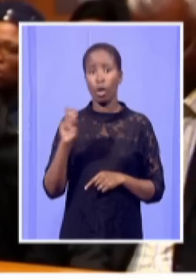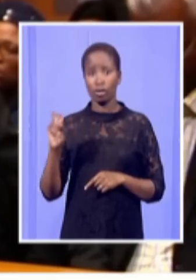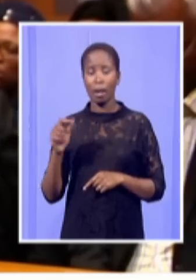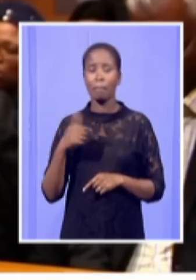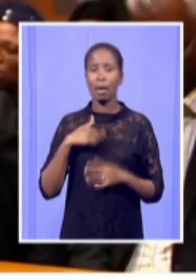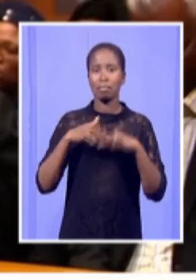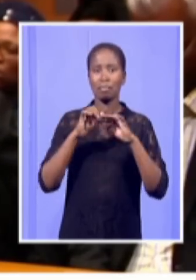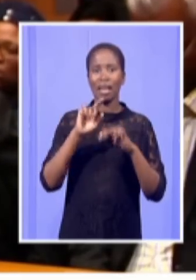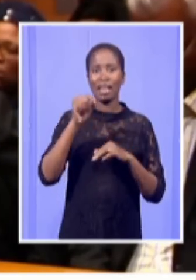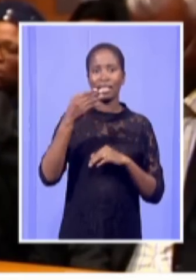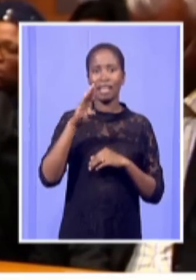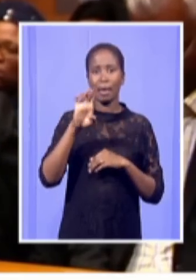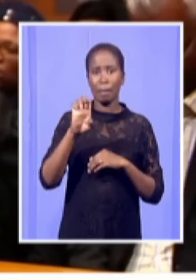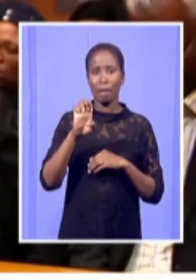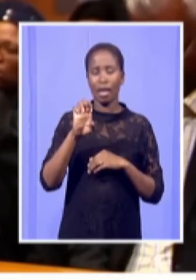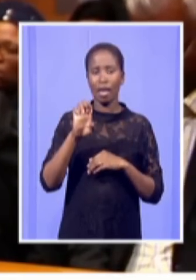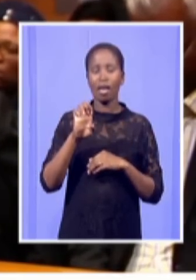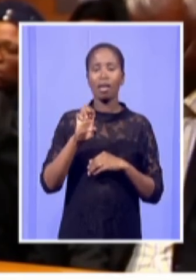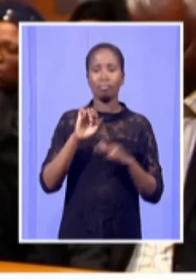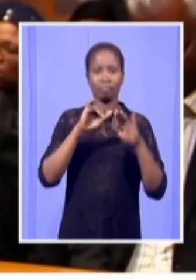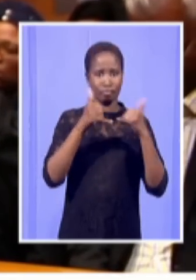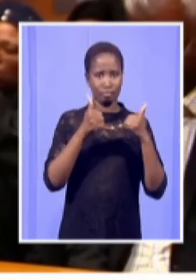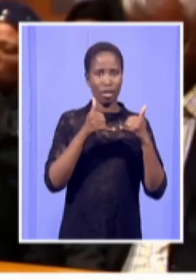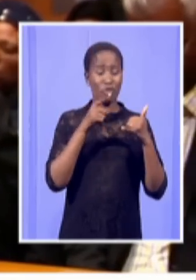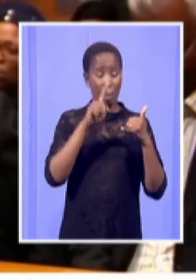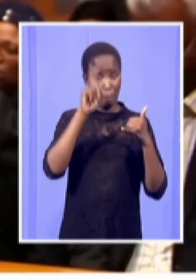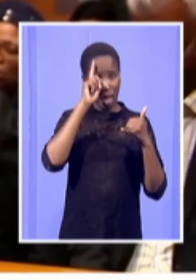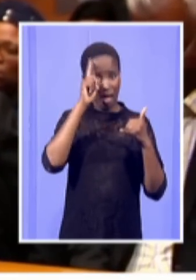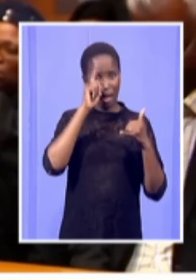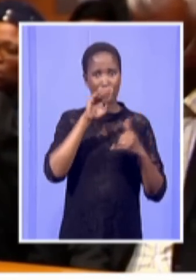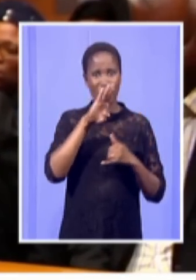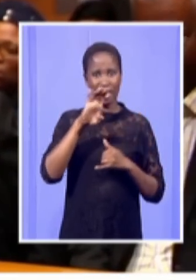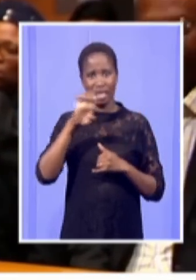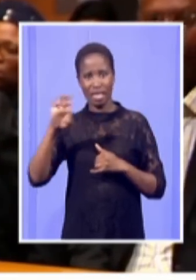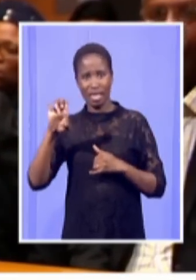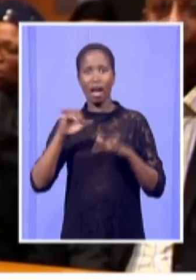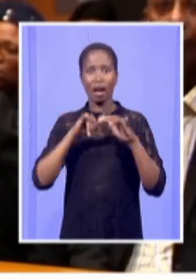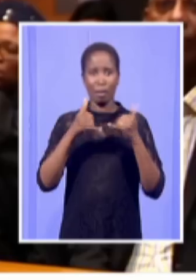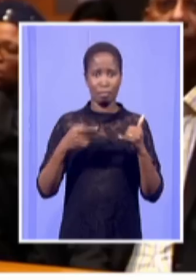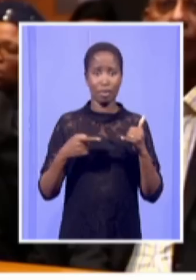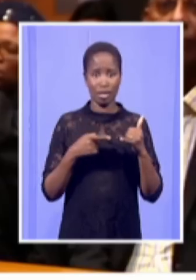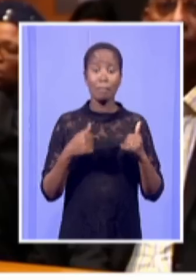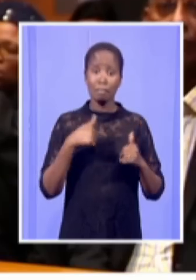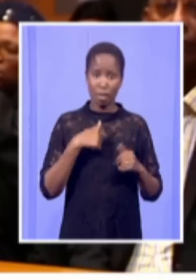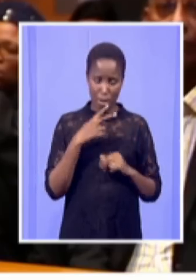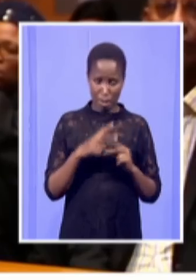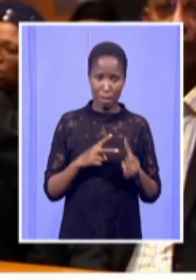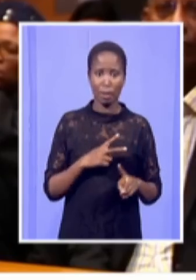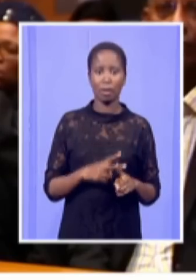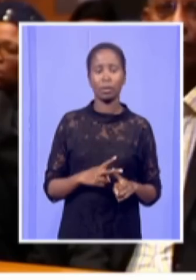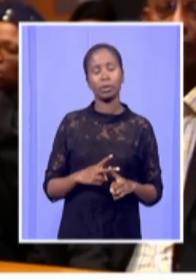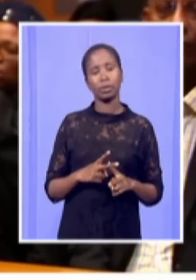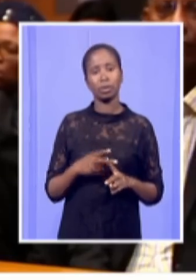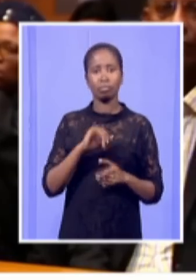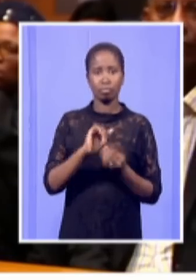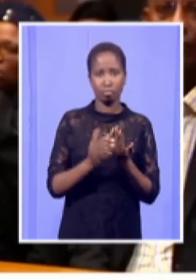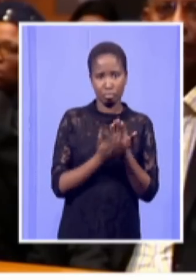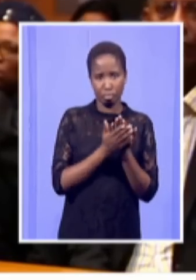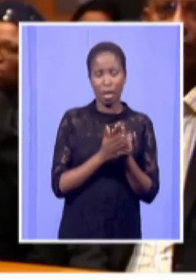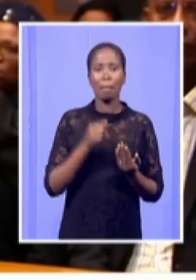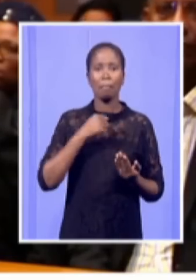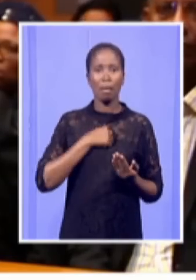Holdings, which was the first significant black economic empowerment company. I attach here to my abbreviated curriculum